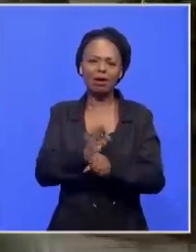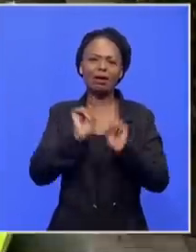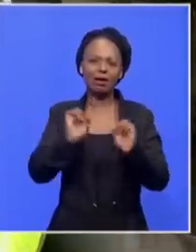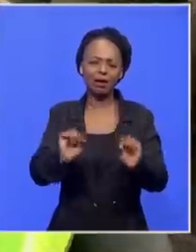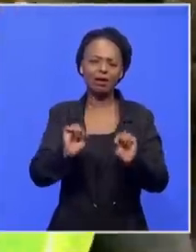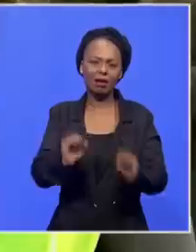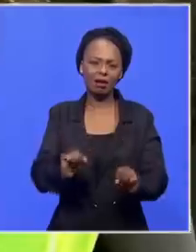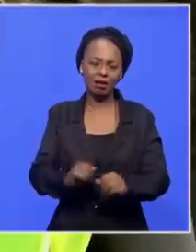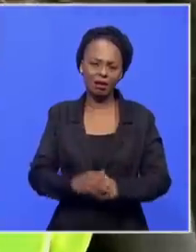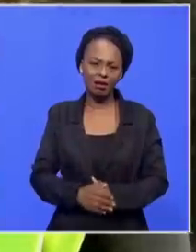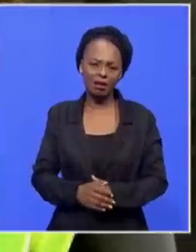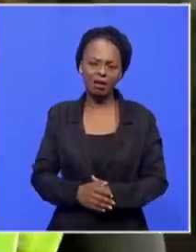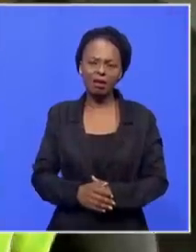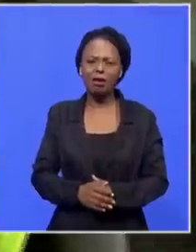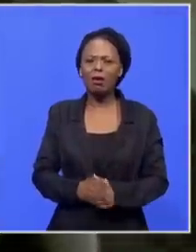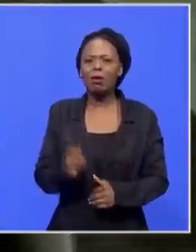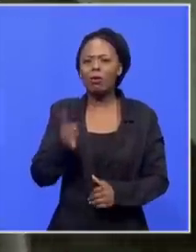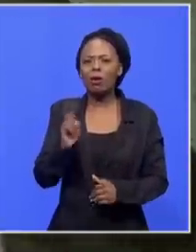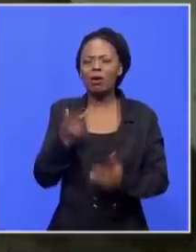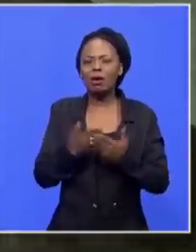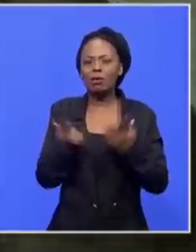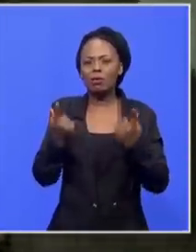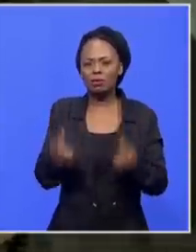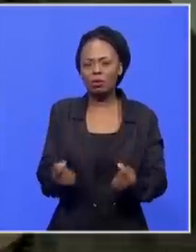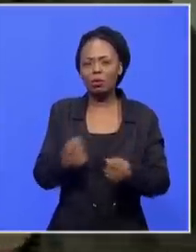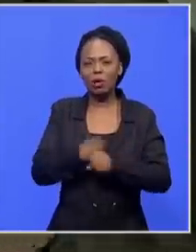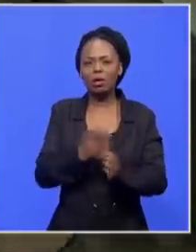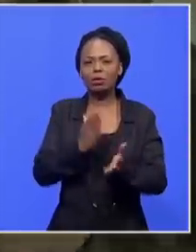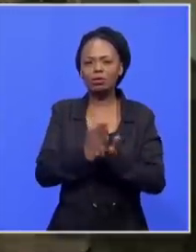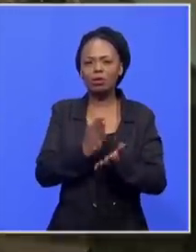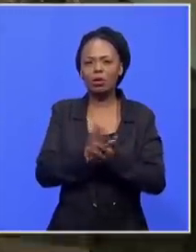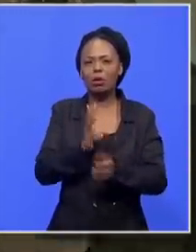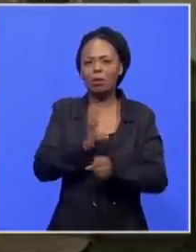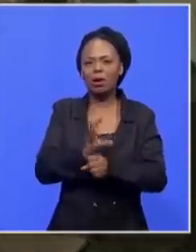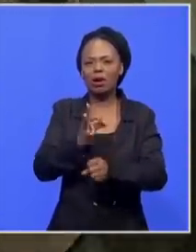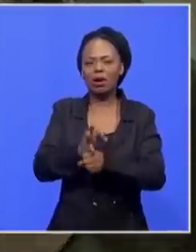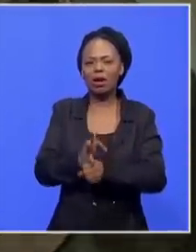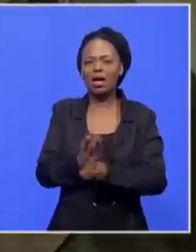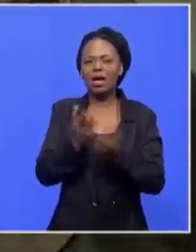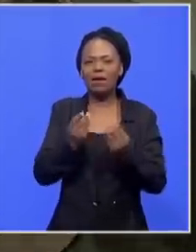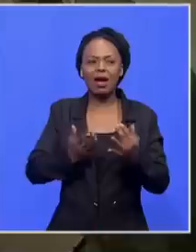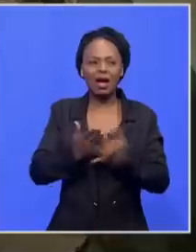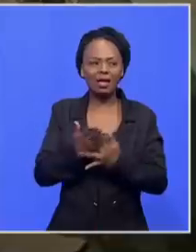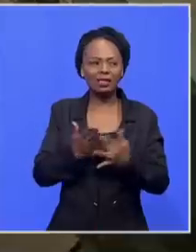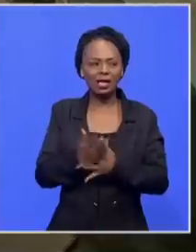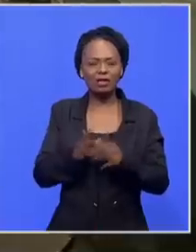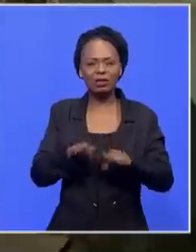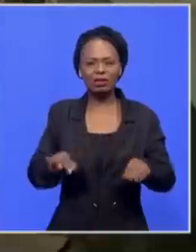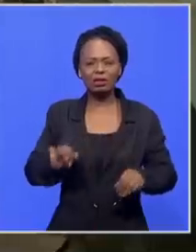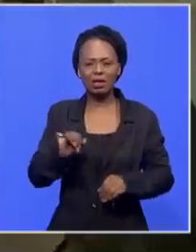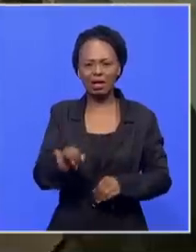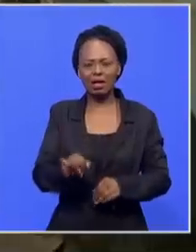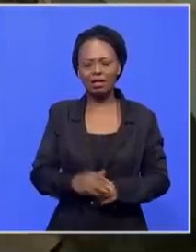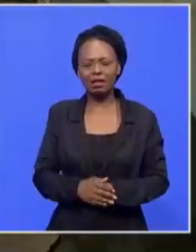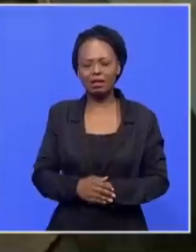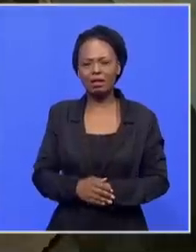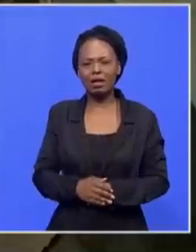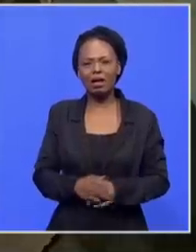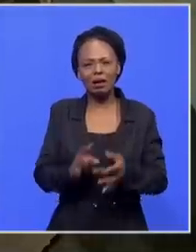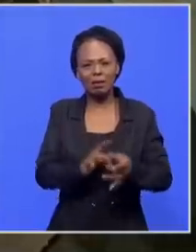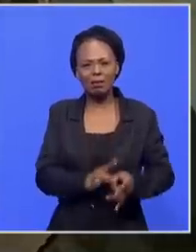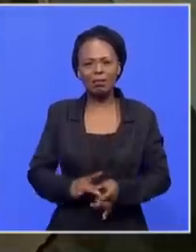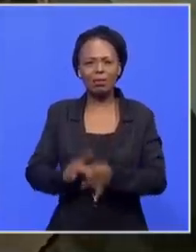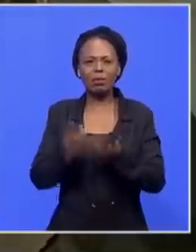make sure that the parents at least have access to their children and that unity is kept together?